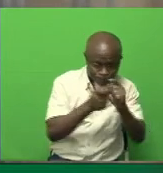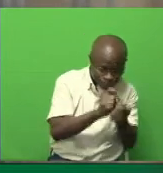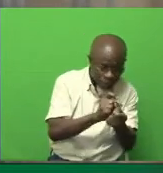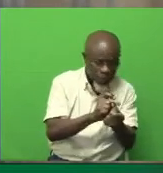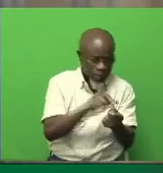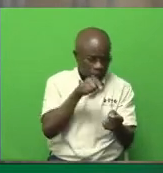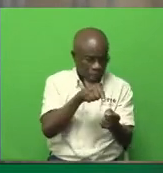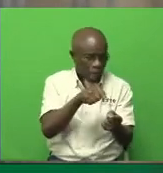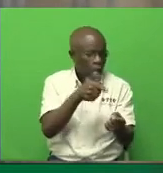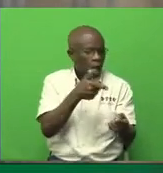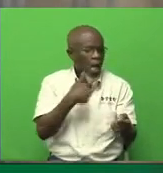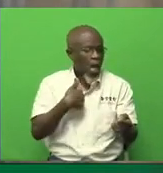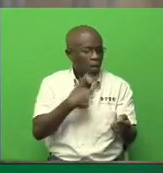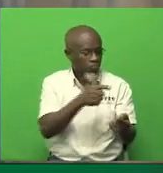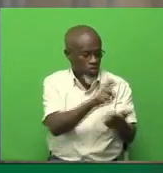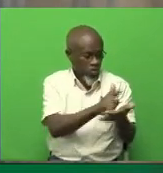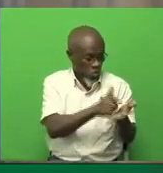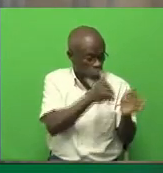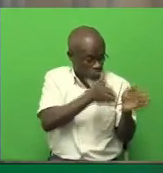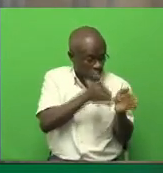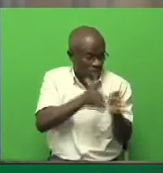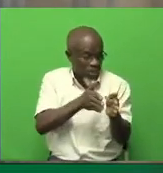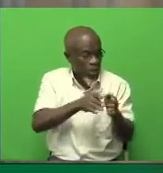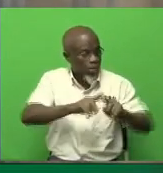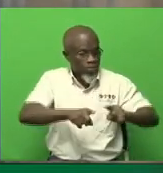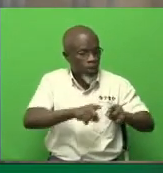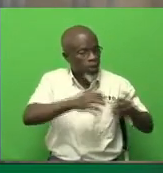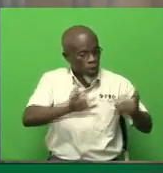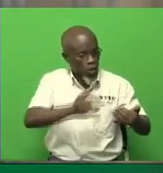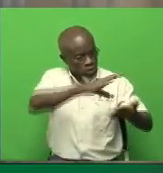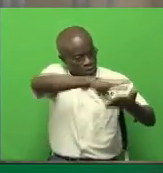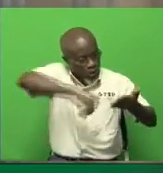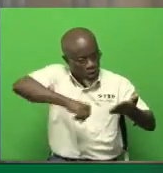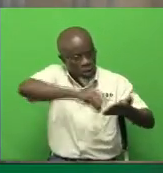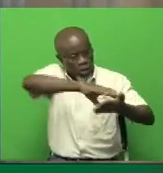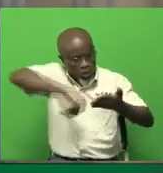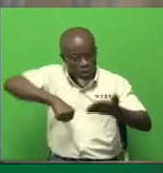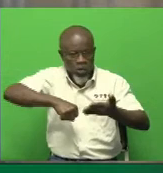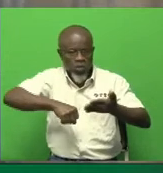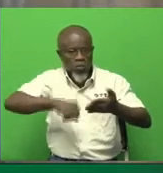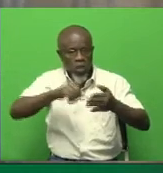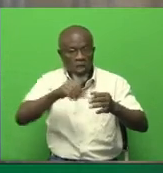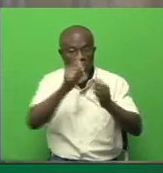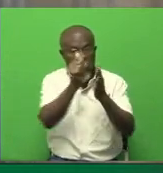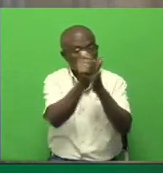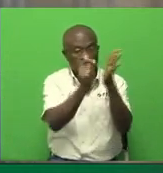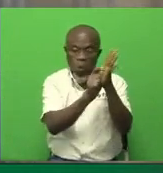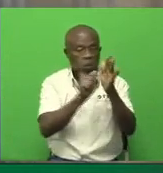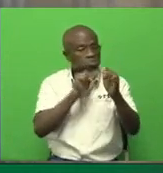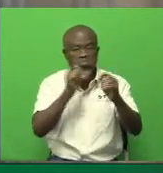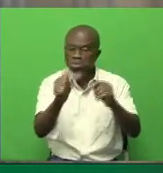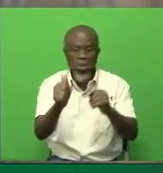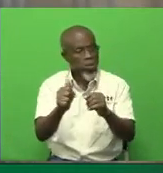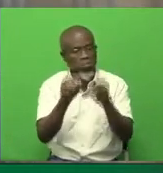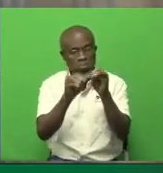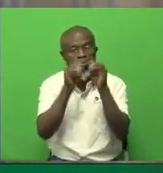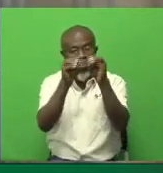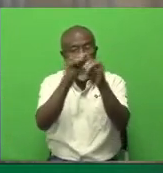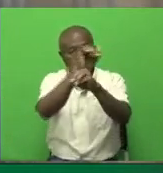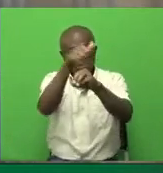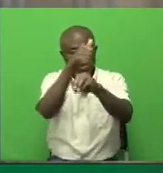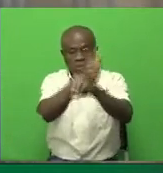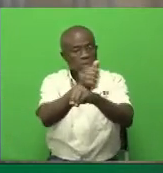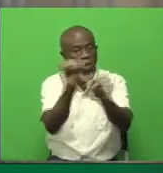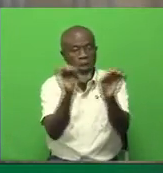yourself why so Noble government legislation millions of dollars going into corruption and what's